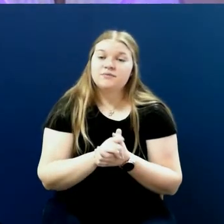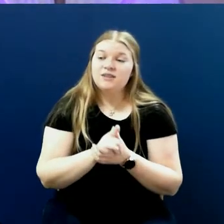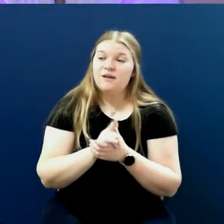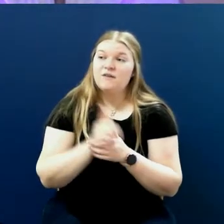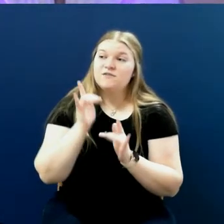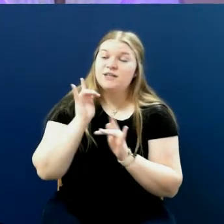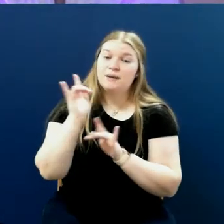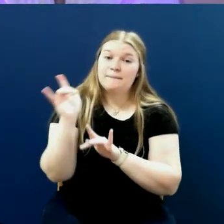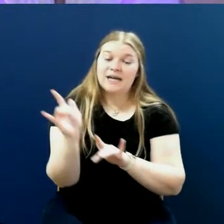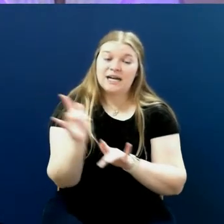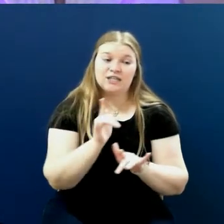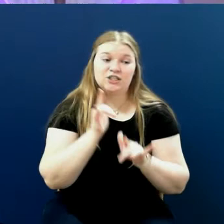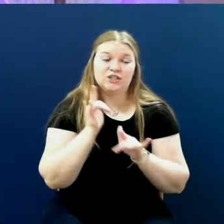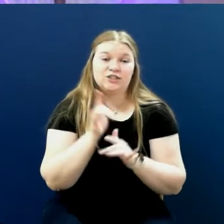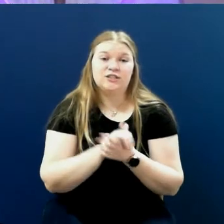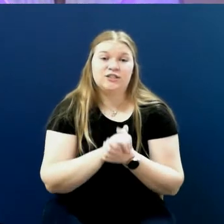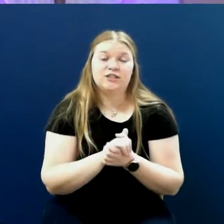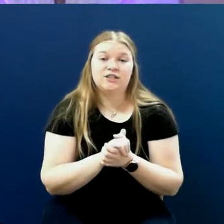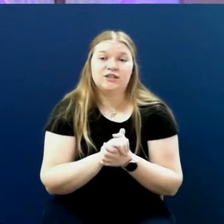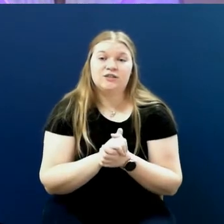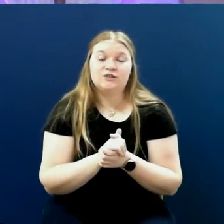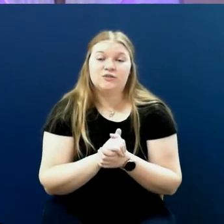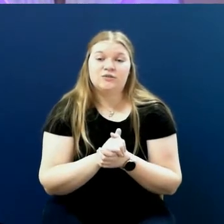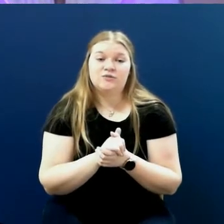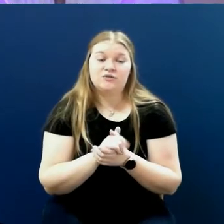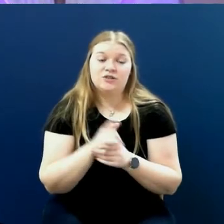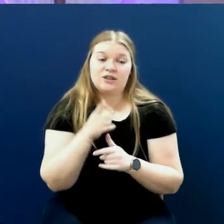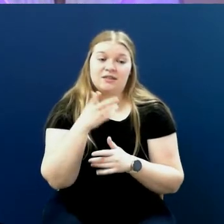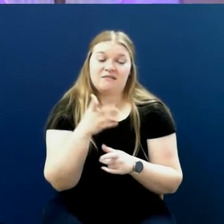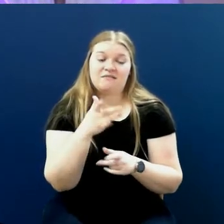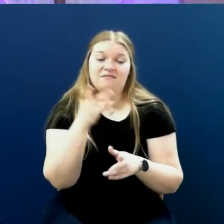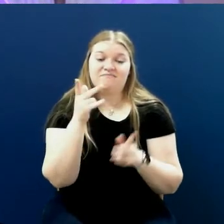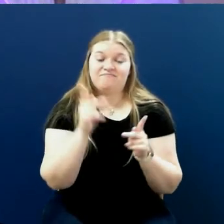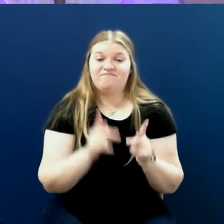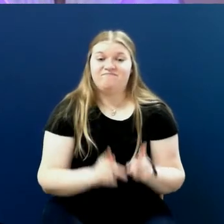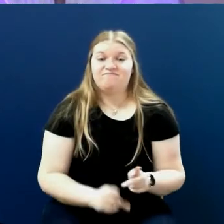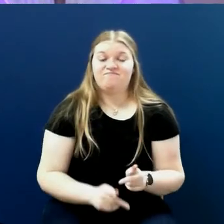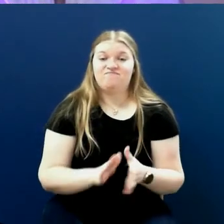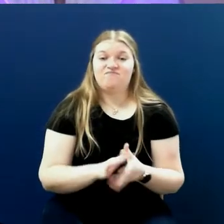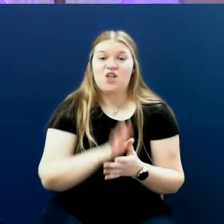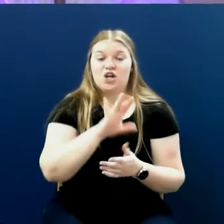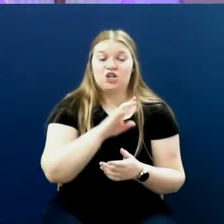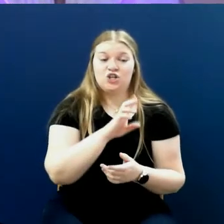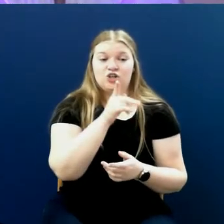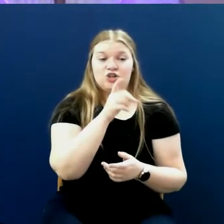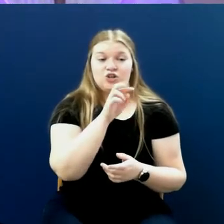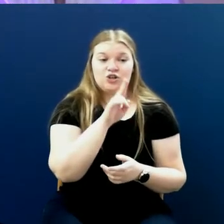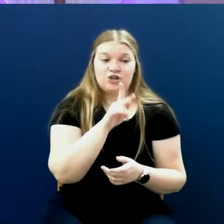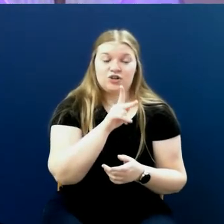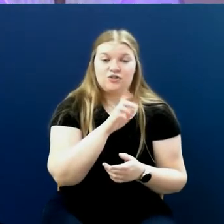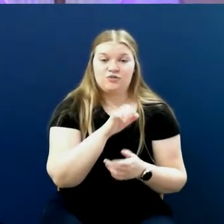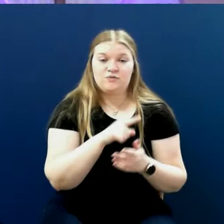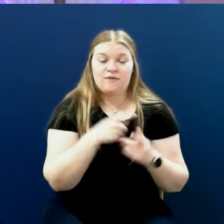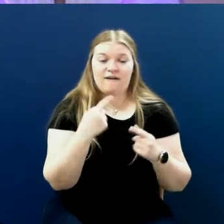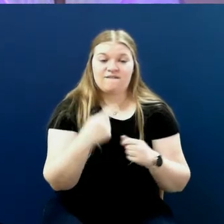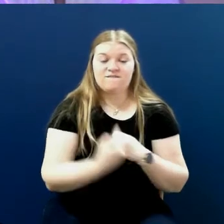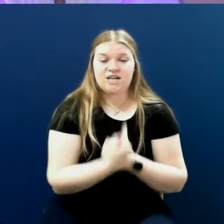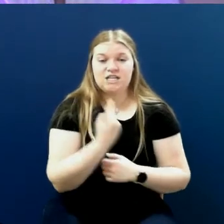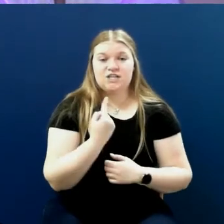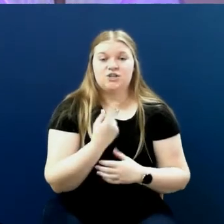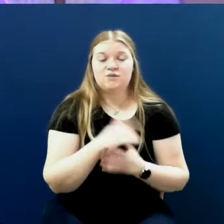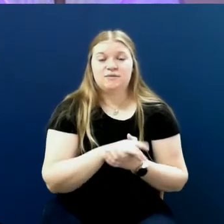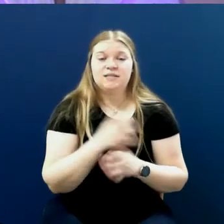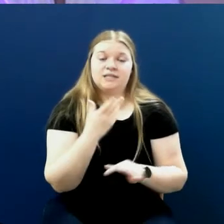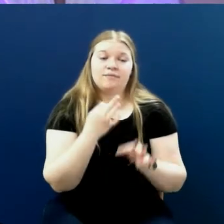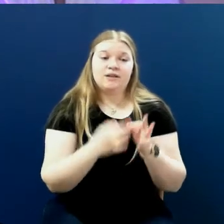compassion towards that jerk who offended you. Maybe it's something as